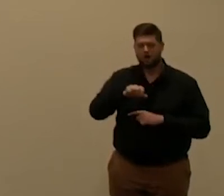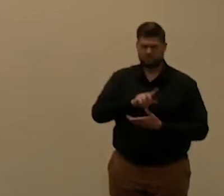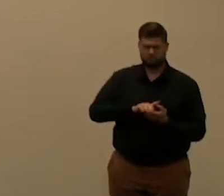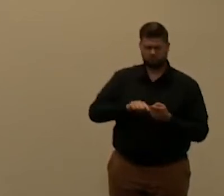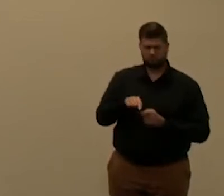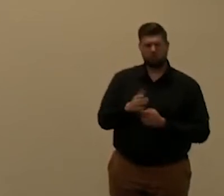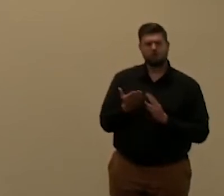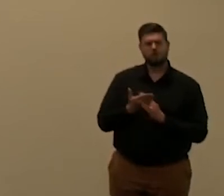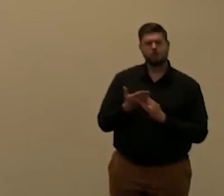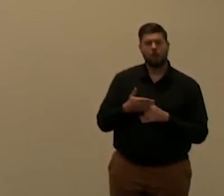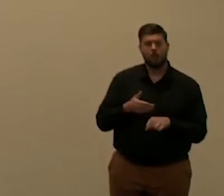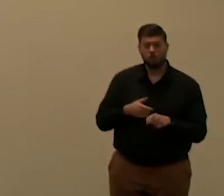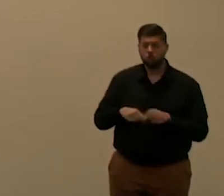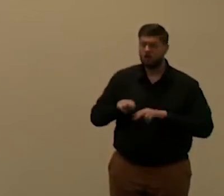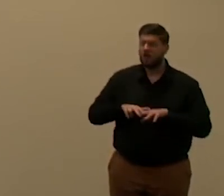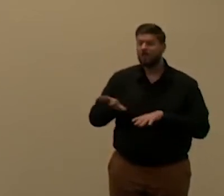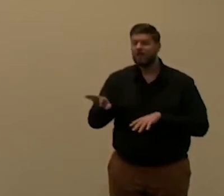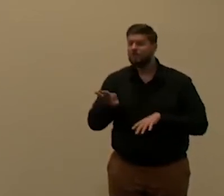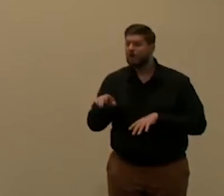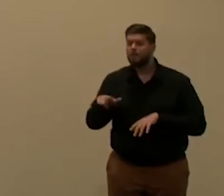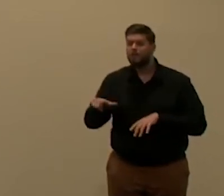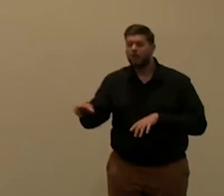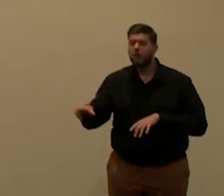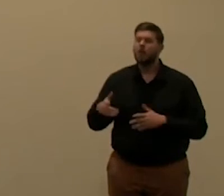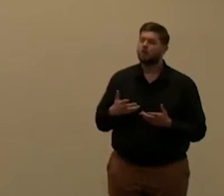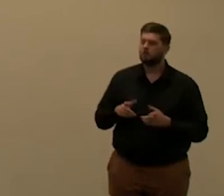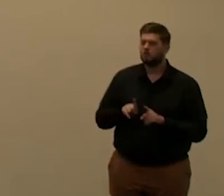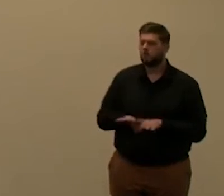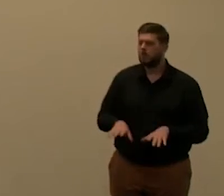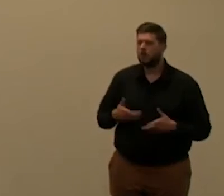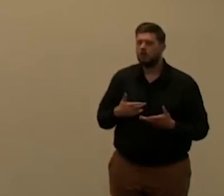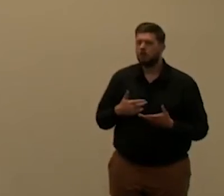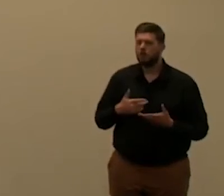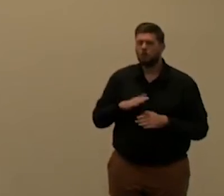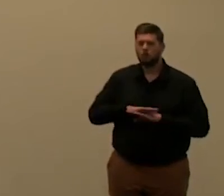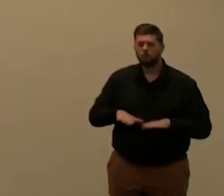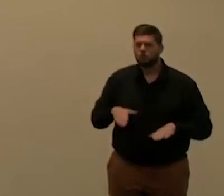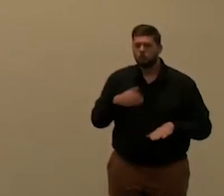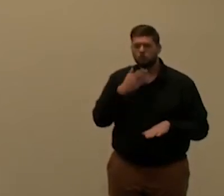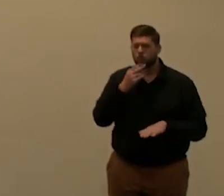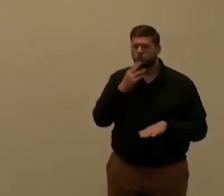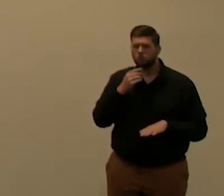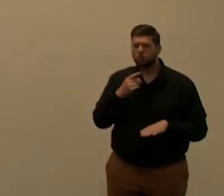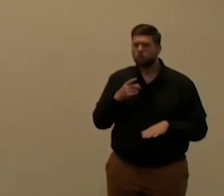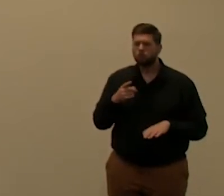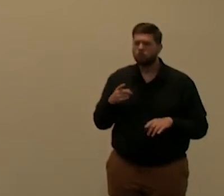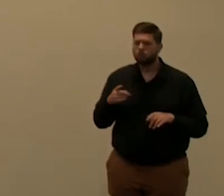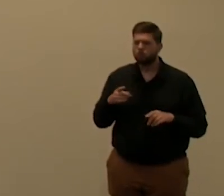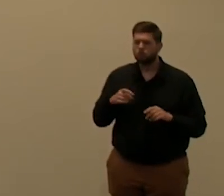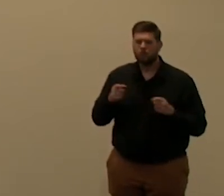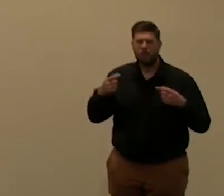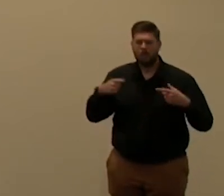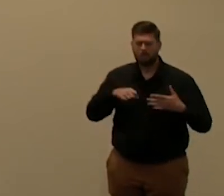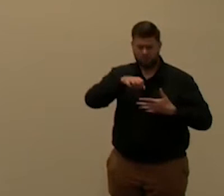example, if you invite people, don't just use a picture in your email with all the information on, because